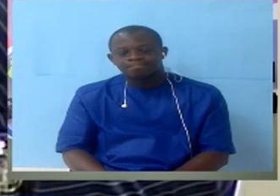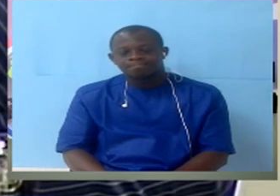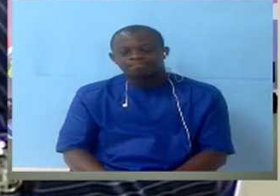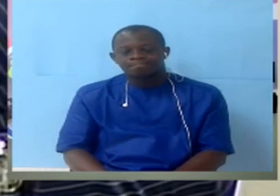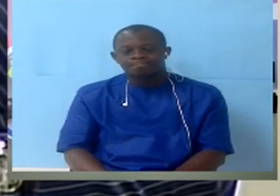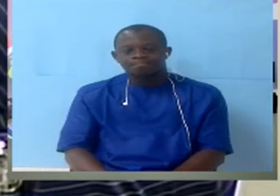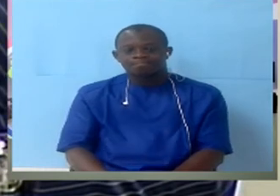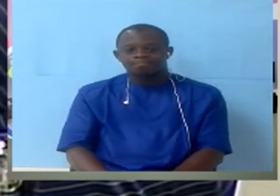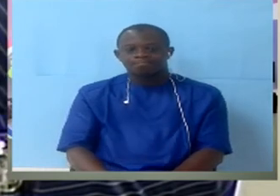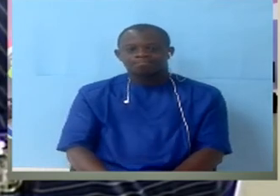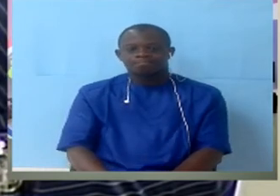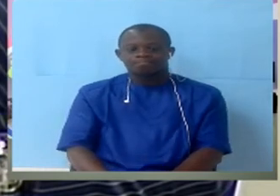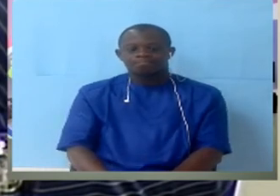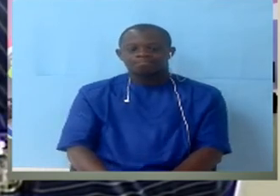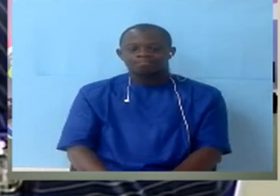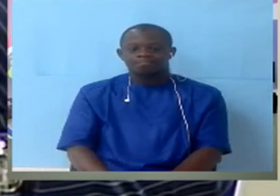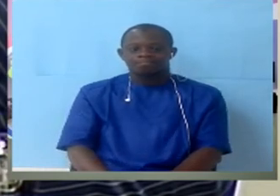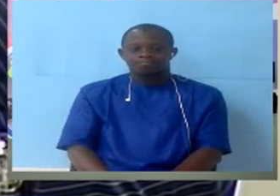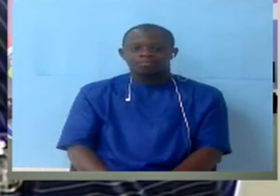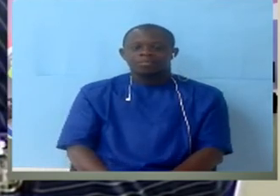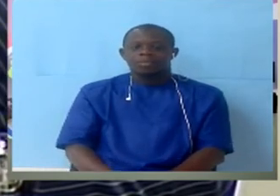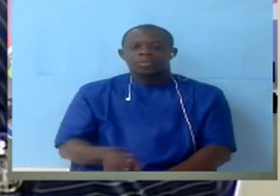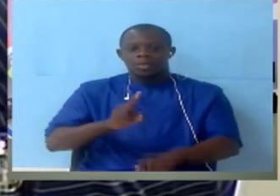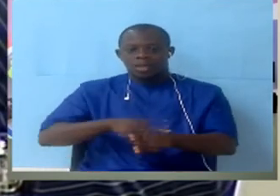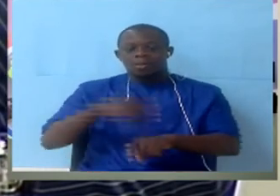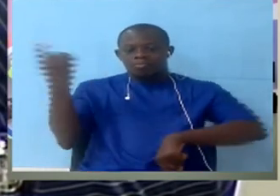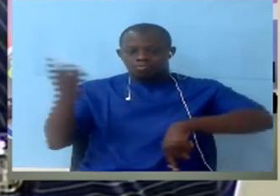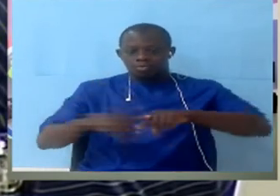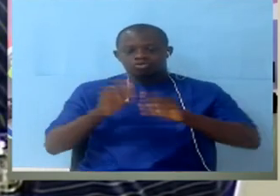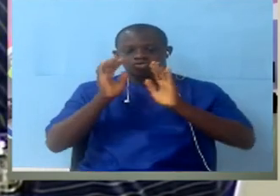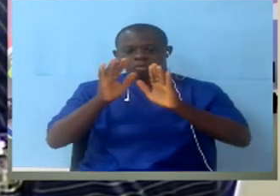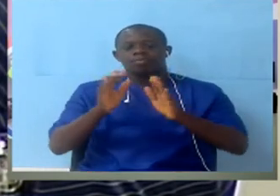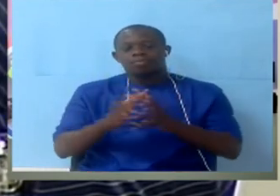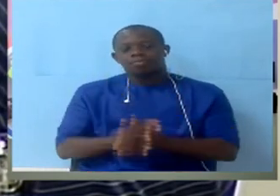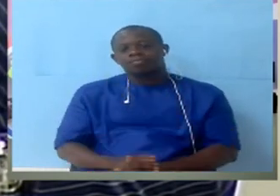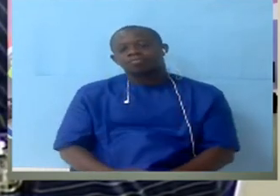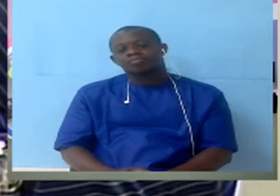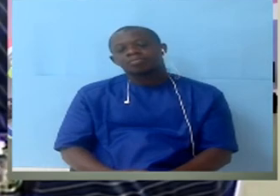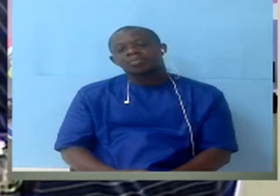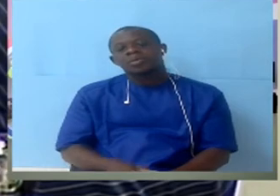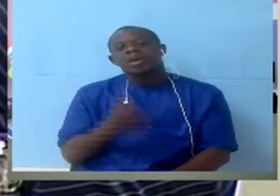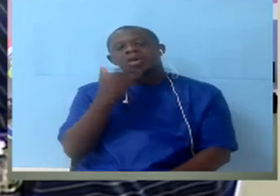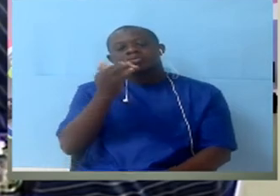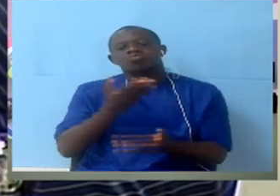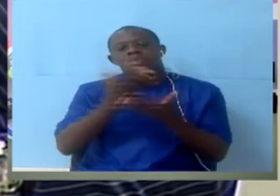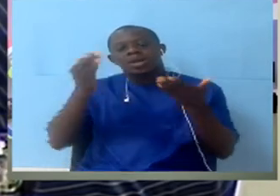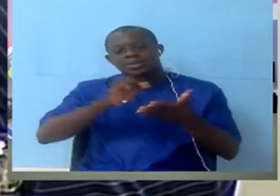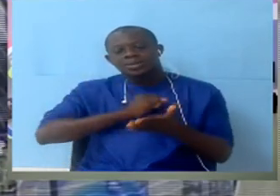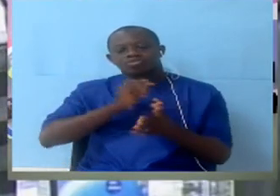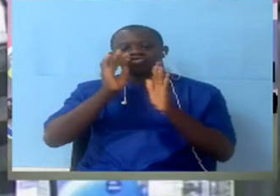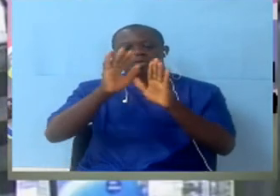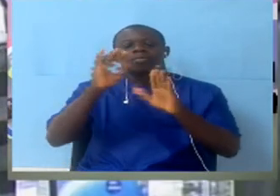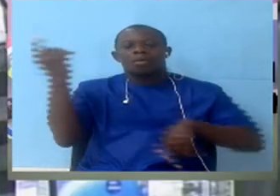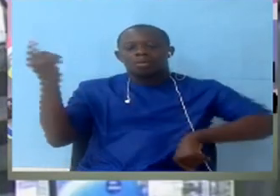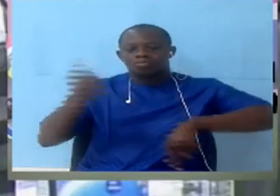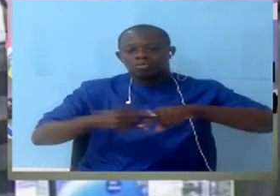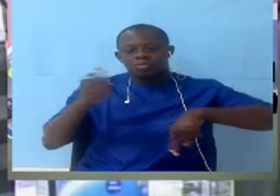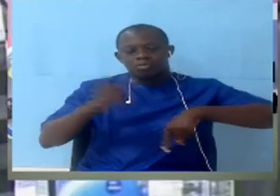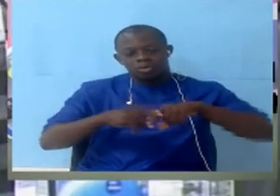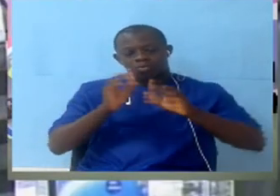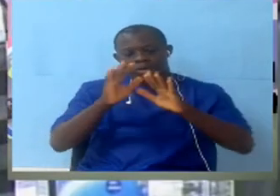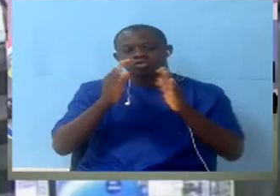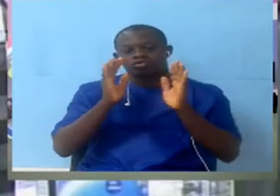Okay. What time did Budero na stop? That was the time when the beating stopped. From there, Adam. Why did he stop? Mune asa uvana na Budero